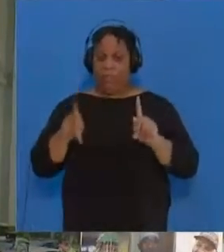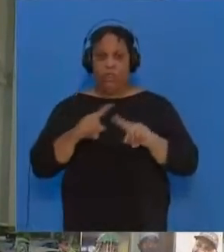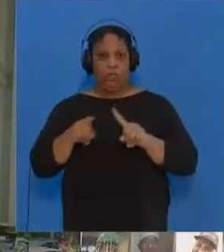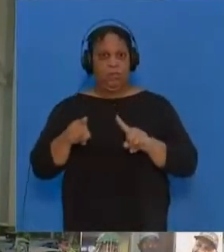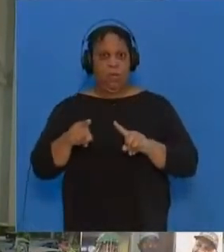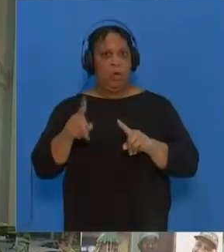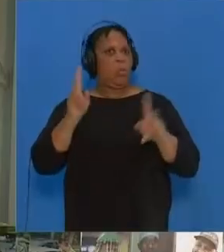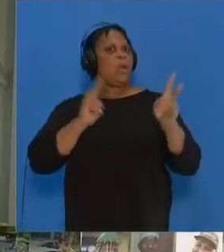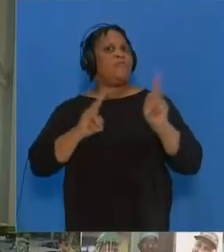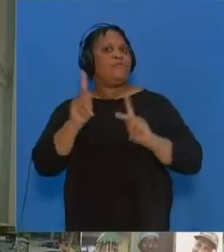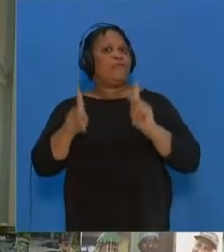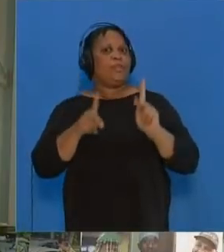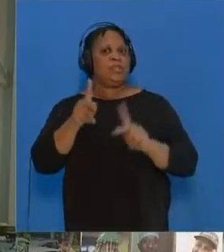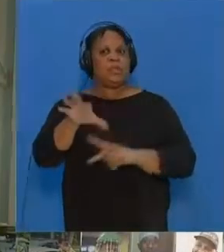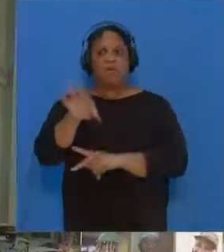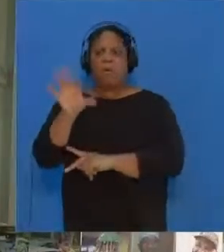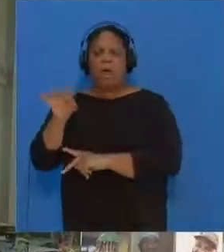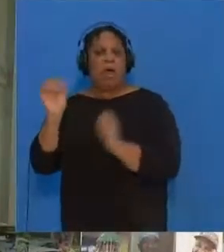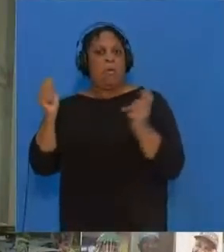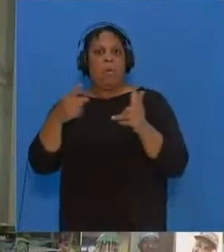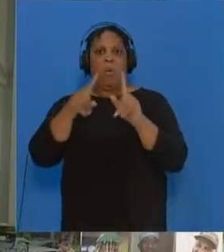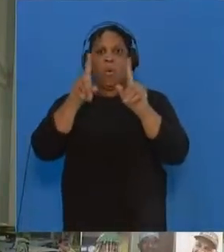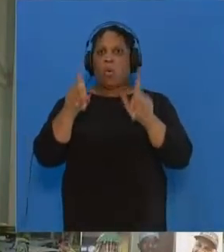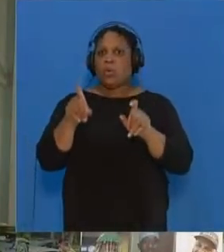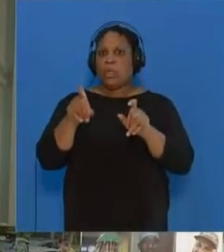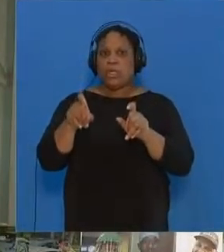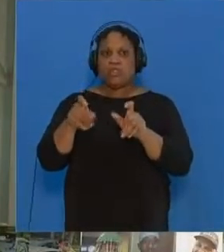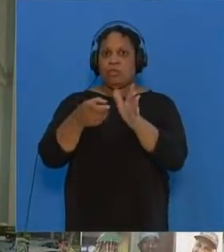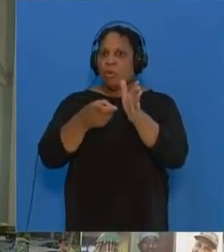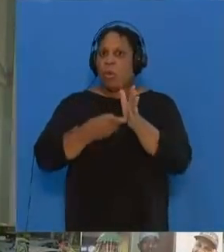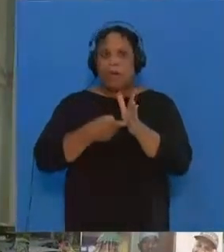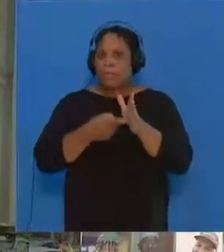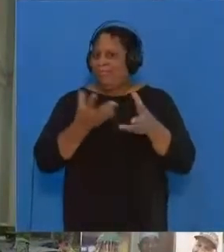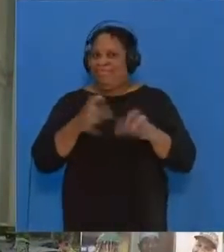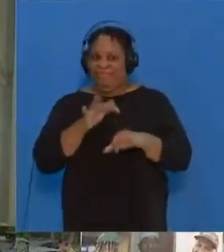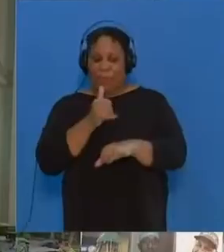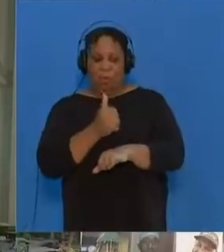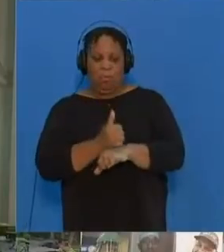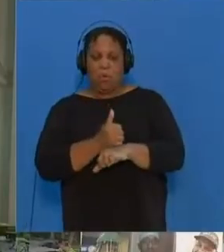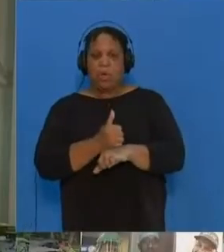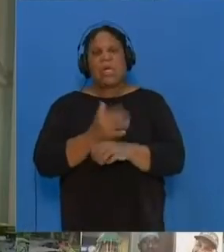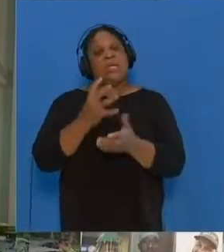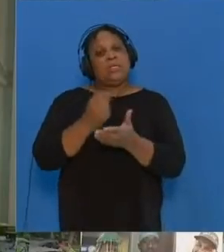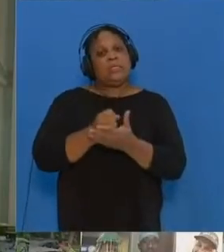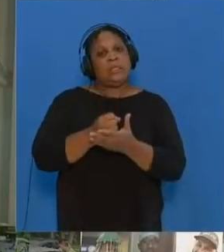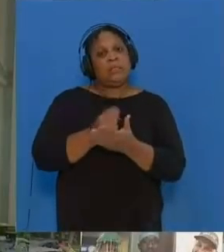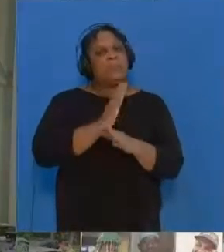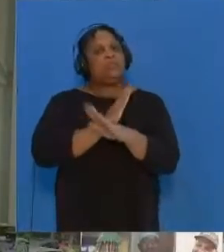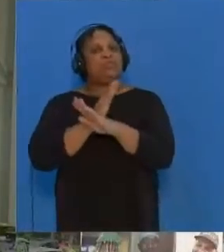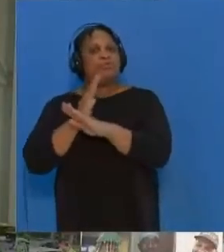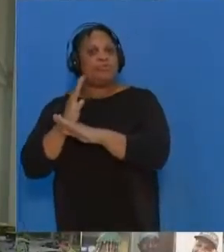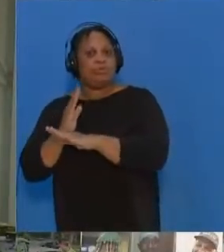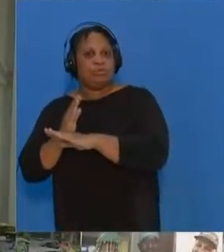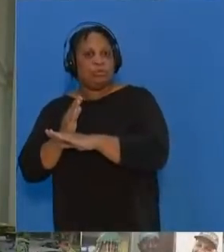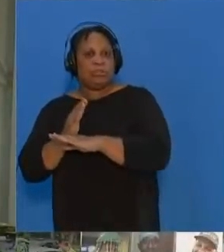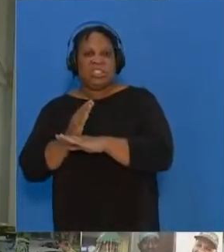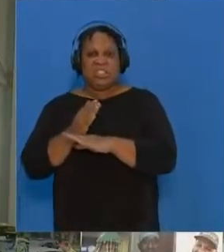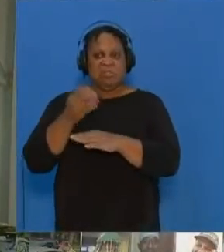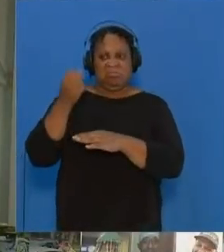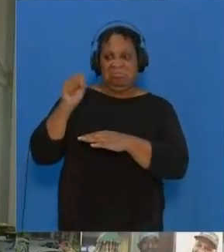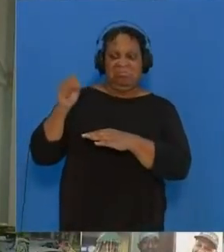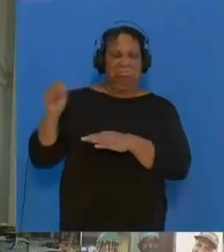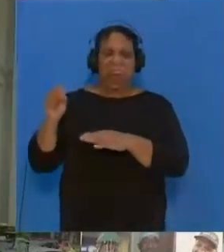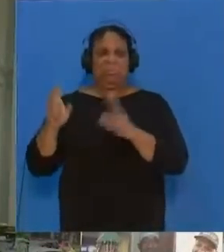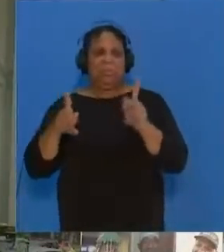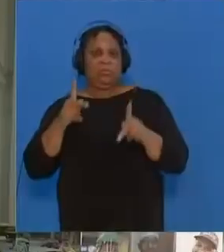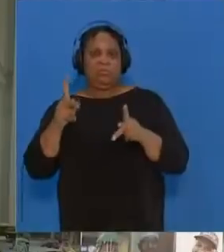up and discover all the testing requirements, they decide not to book. He said some of these restrictions are onerous and people are voting with